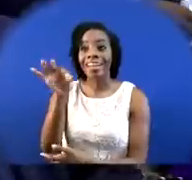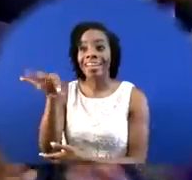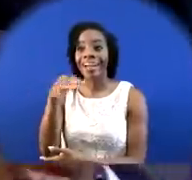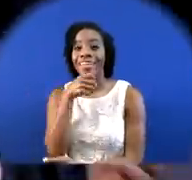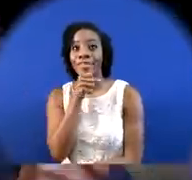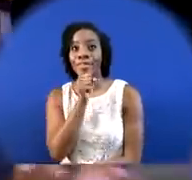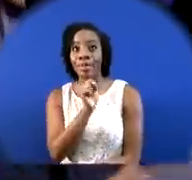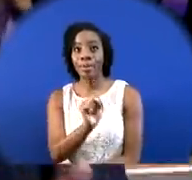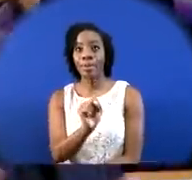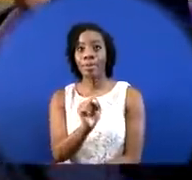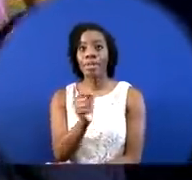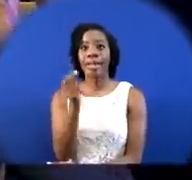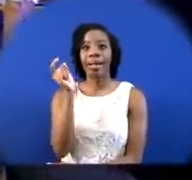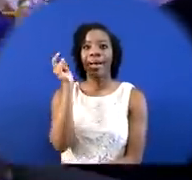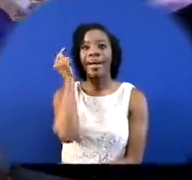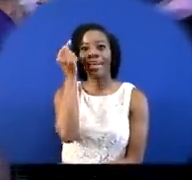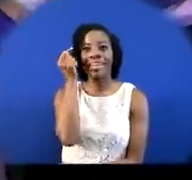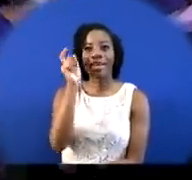old.